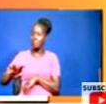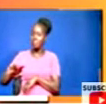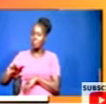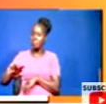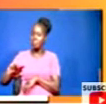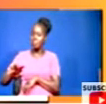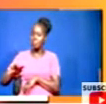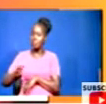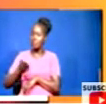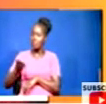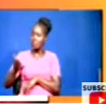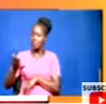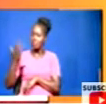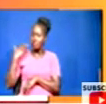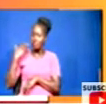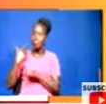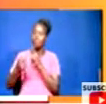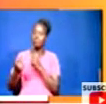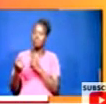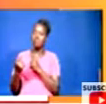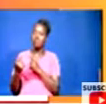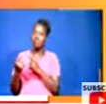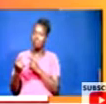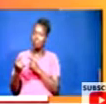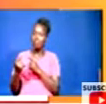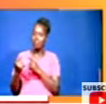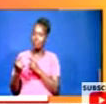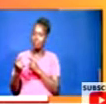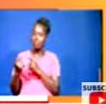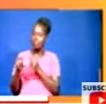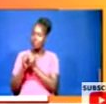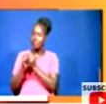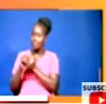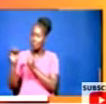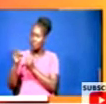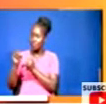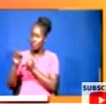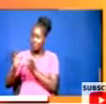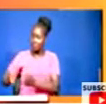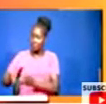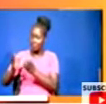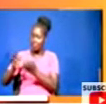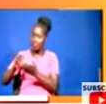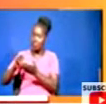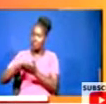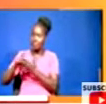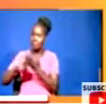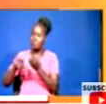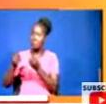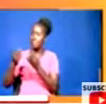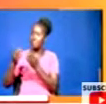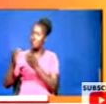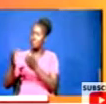in during the last year, a deficit of 10 million bags, mm-hmm, meant that many parts of this country,